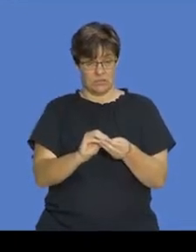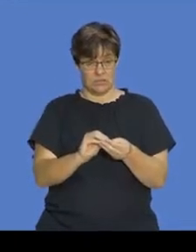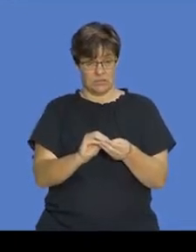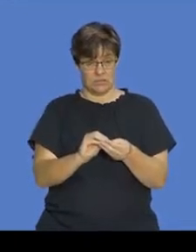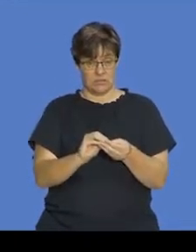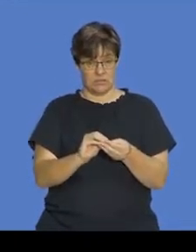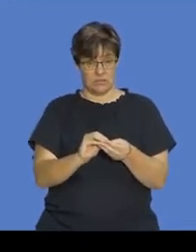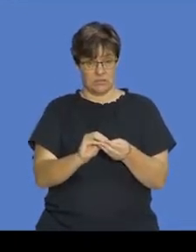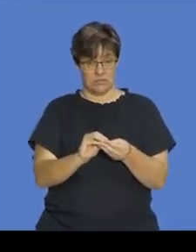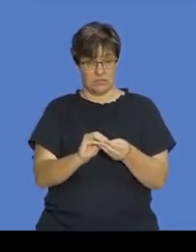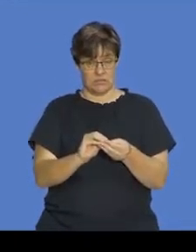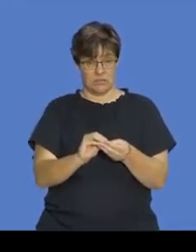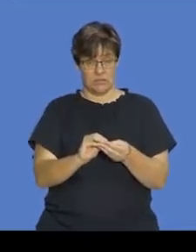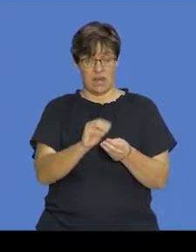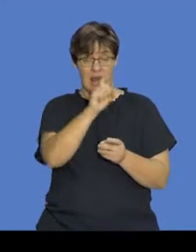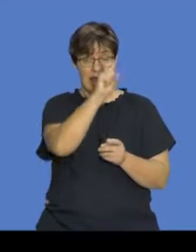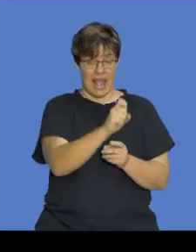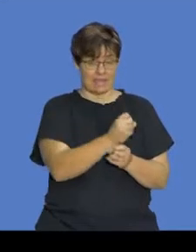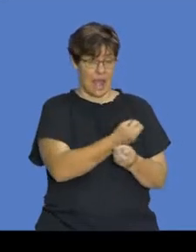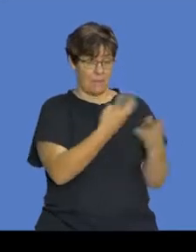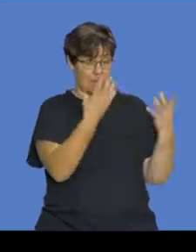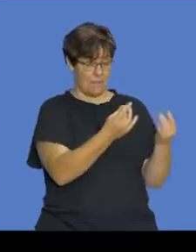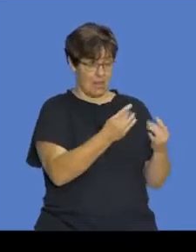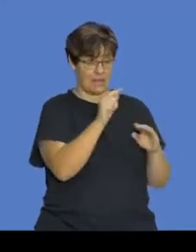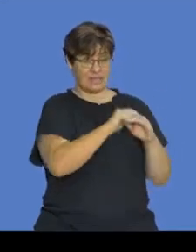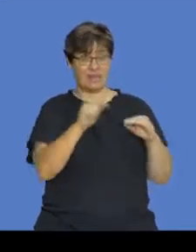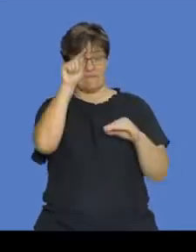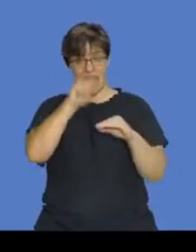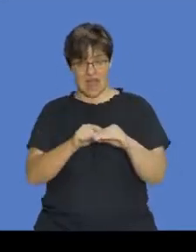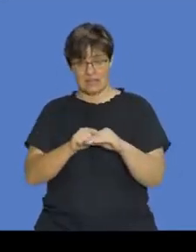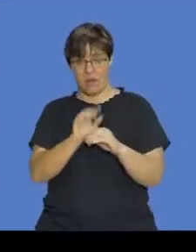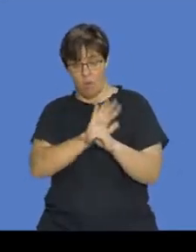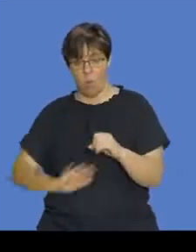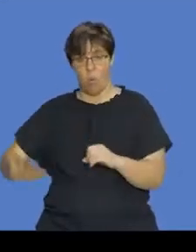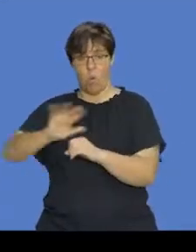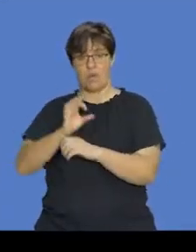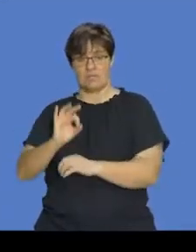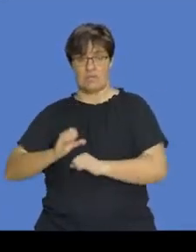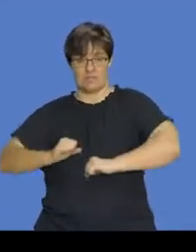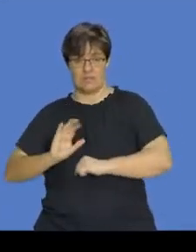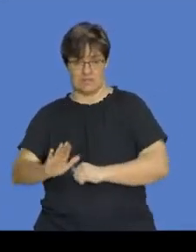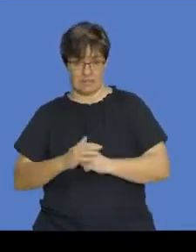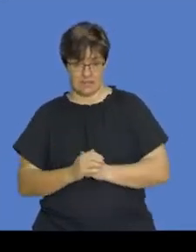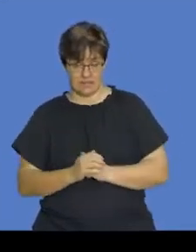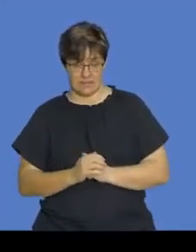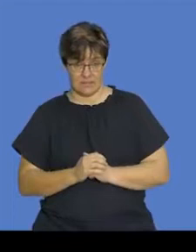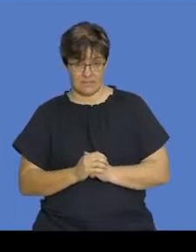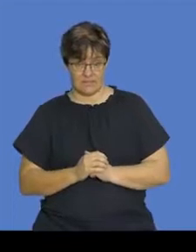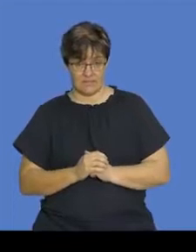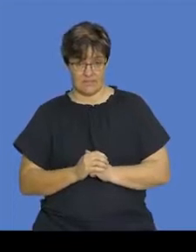in X divided by the number in the sample space.